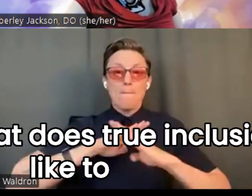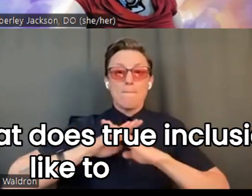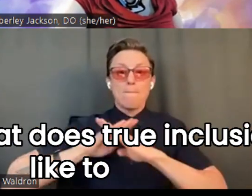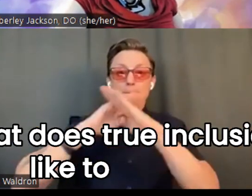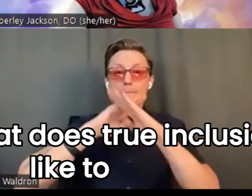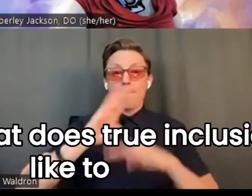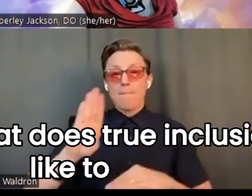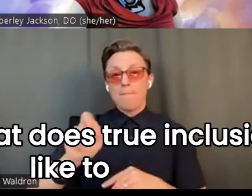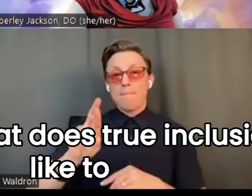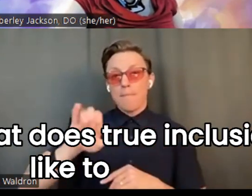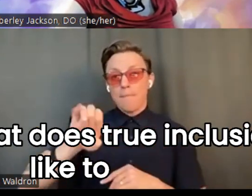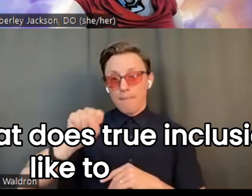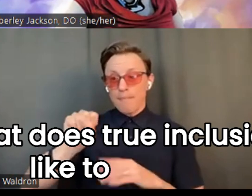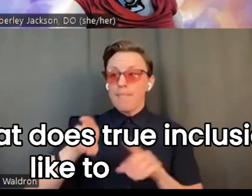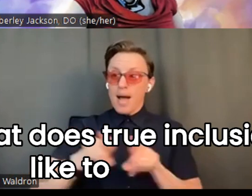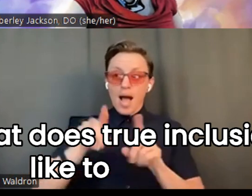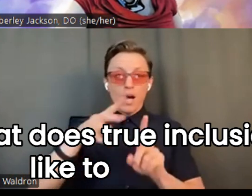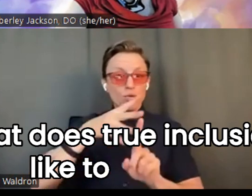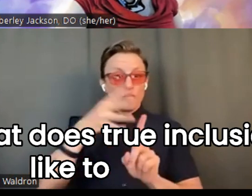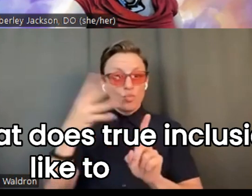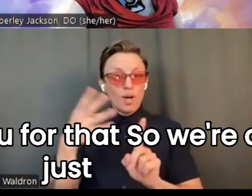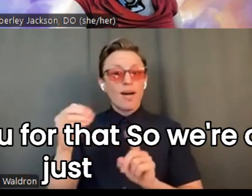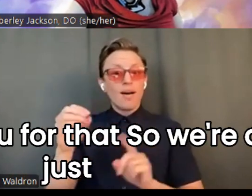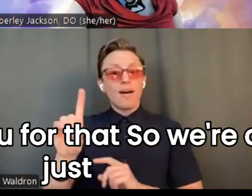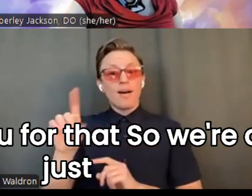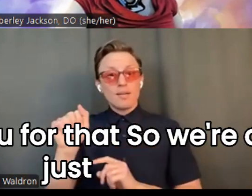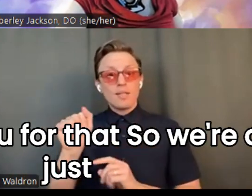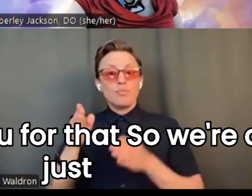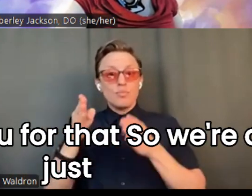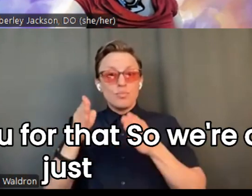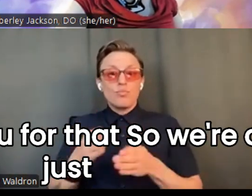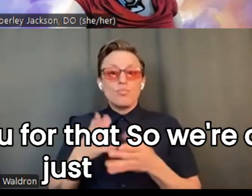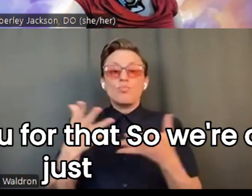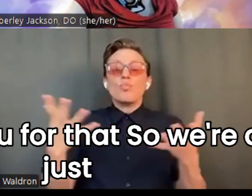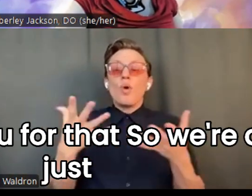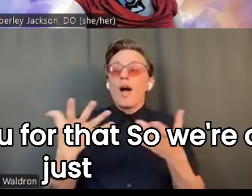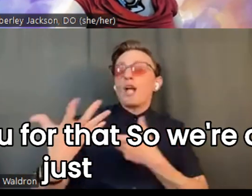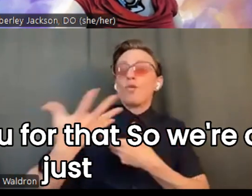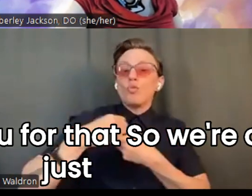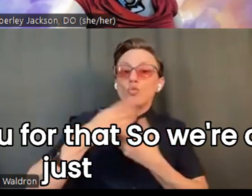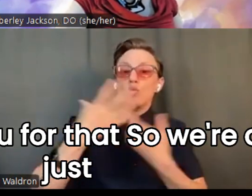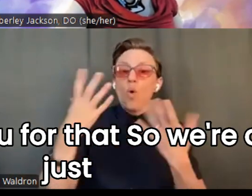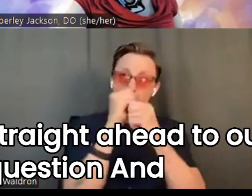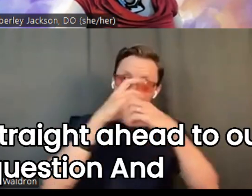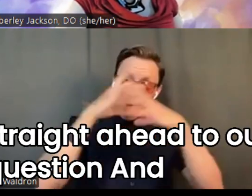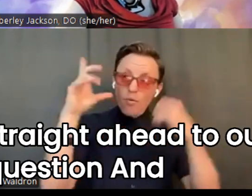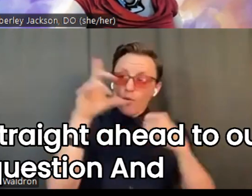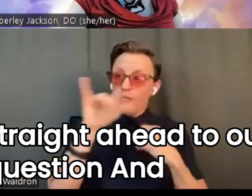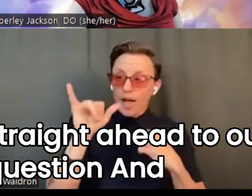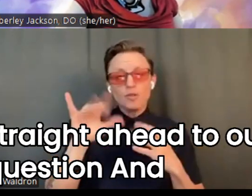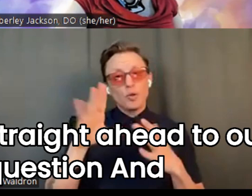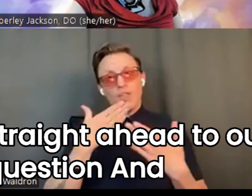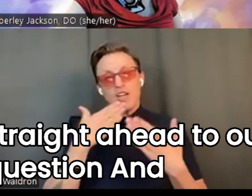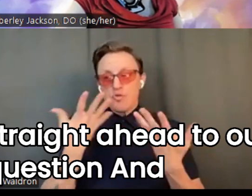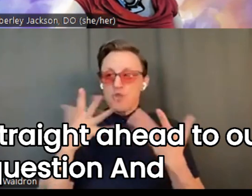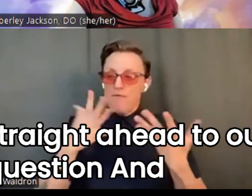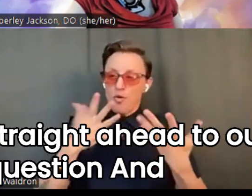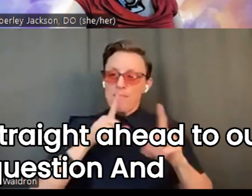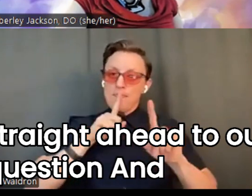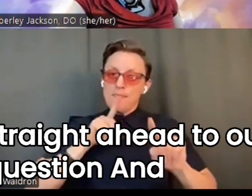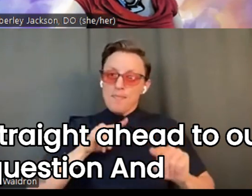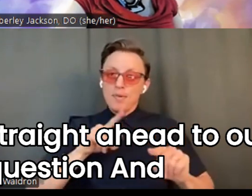disabled person? And what does true inclusion look like to you? So thank you for that. So we're actually just going to go straight ahead to our